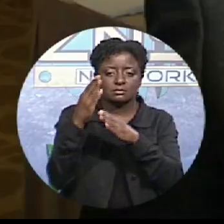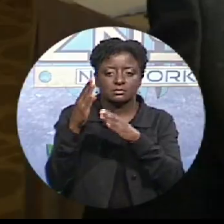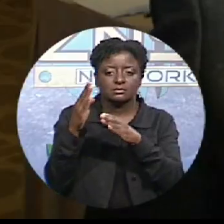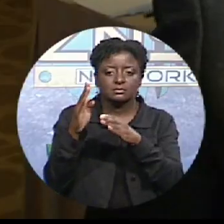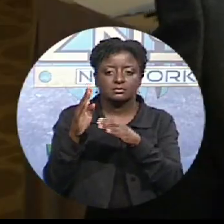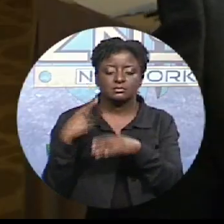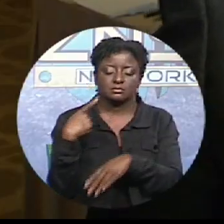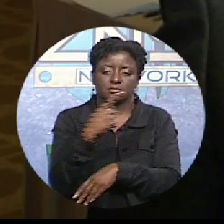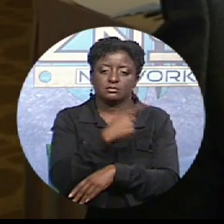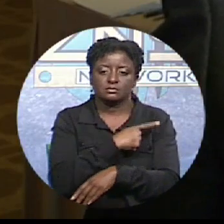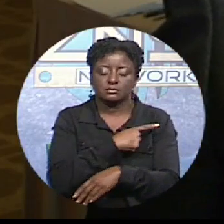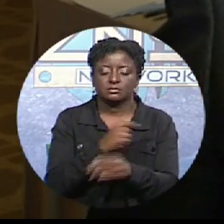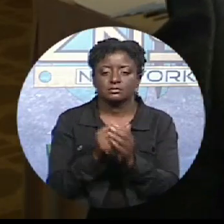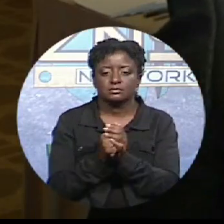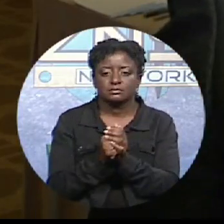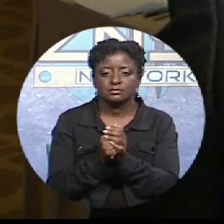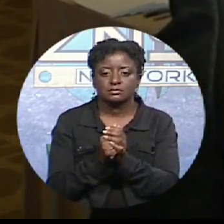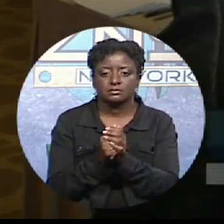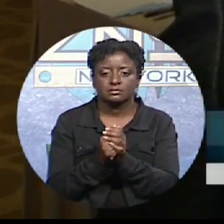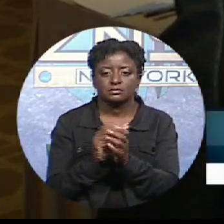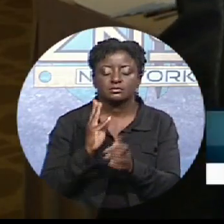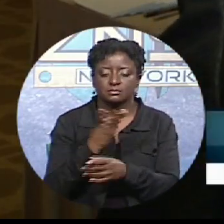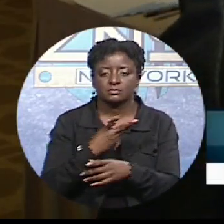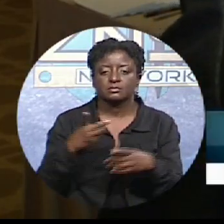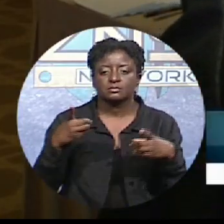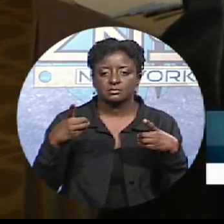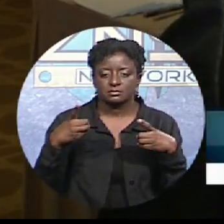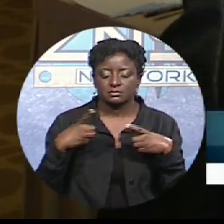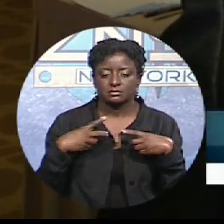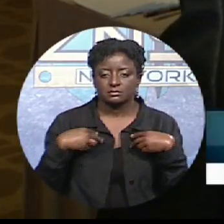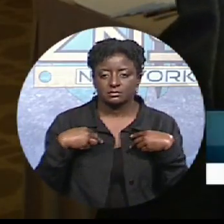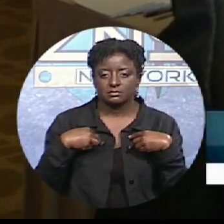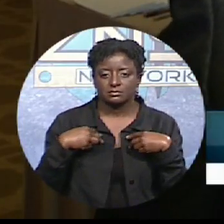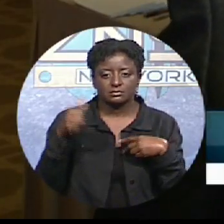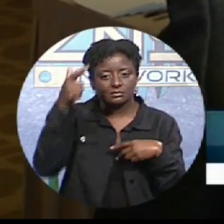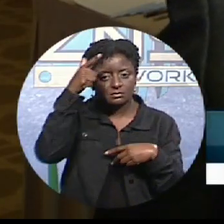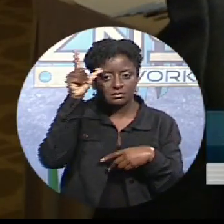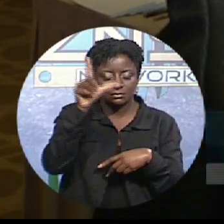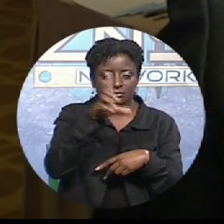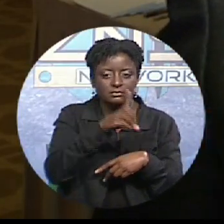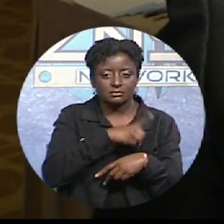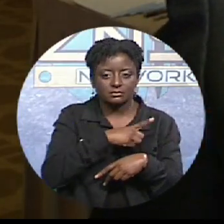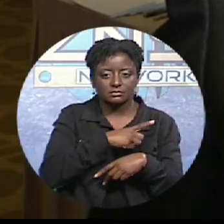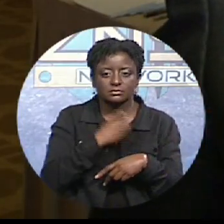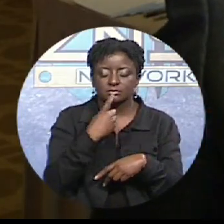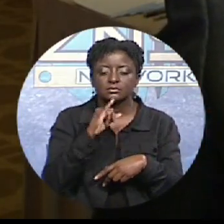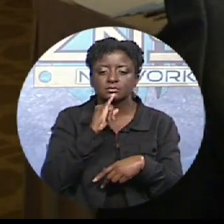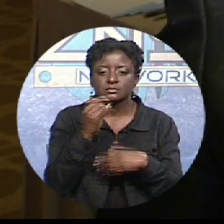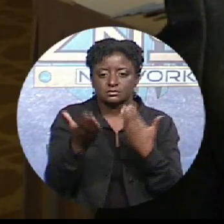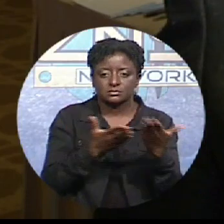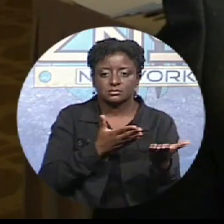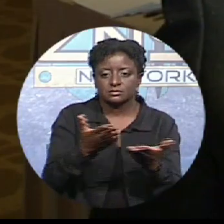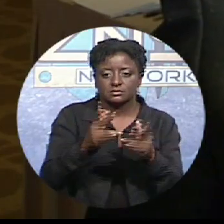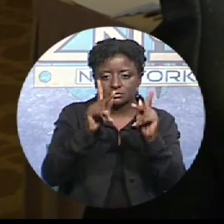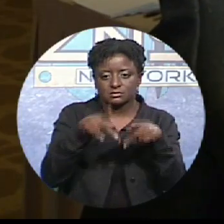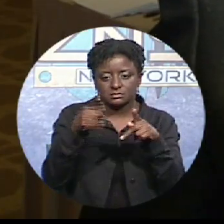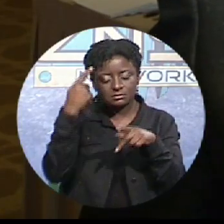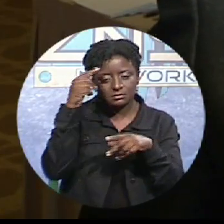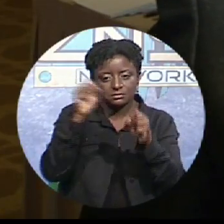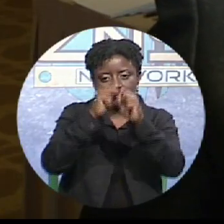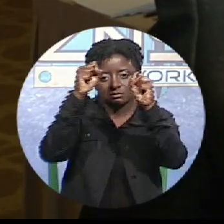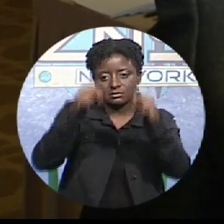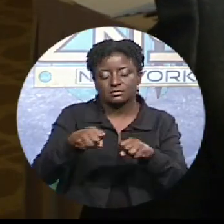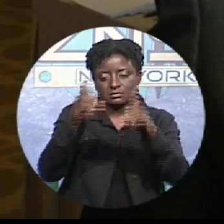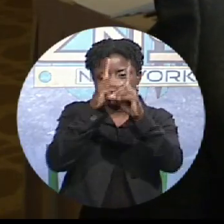Who's back here again this year? We had Larry Durham, who is the ceremonial person for the State Department. And